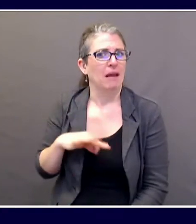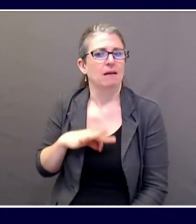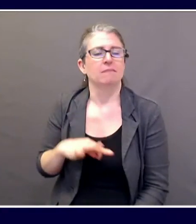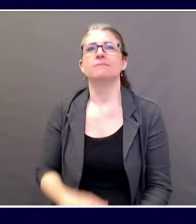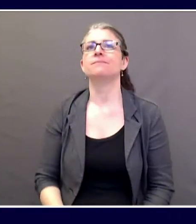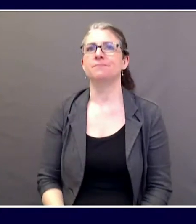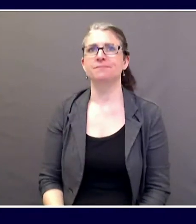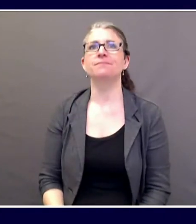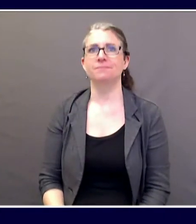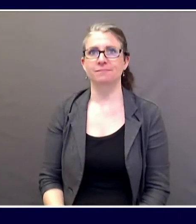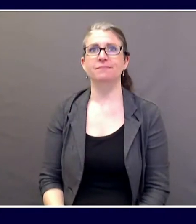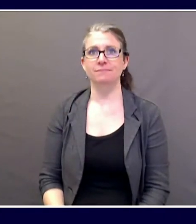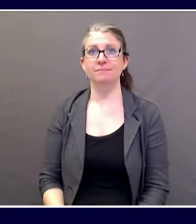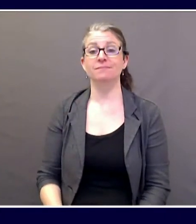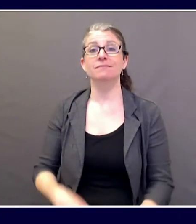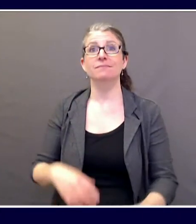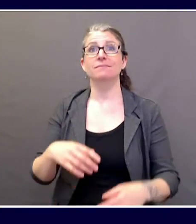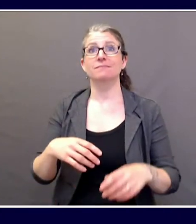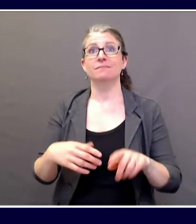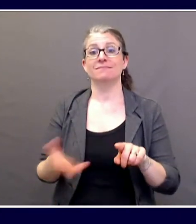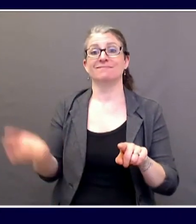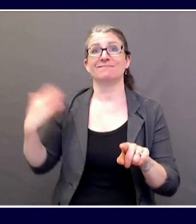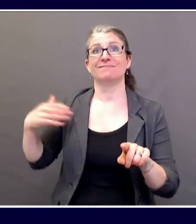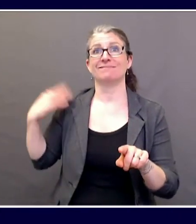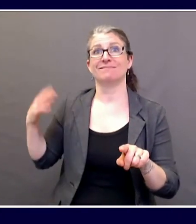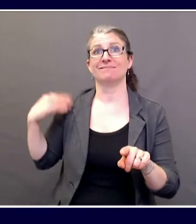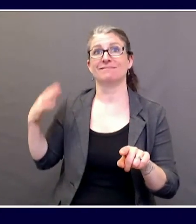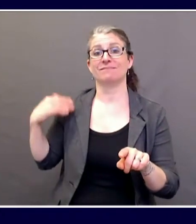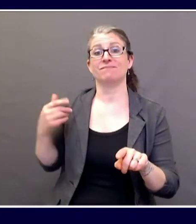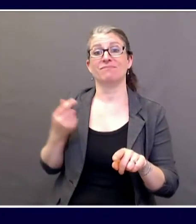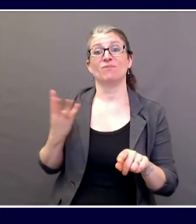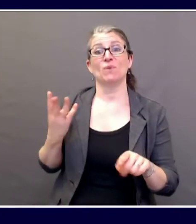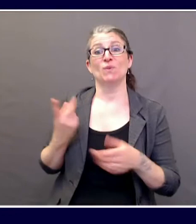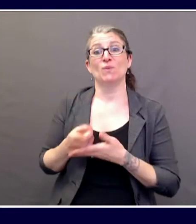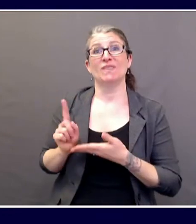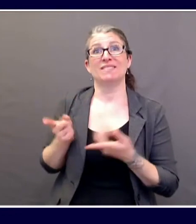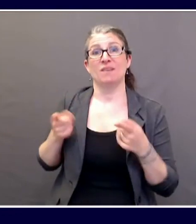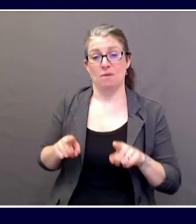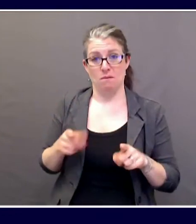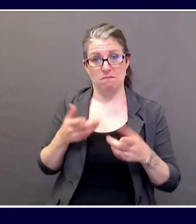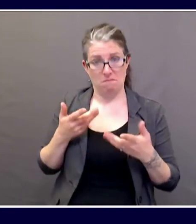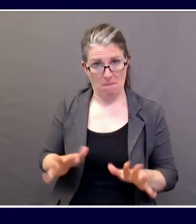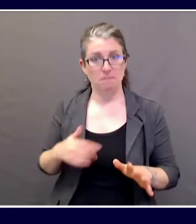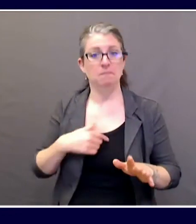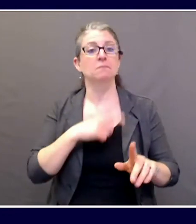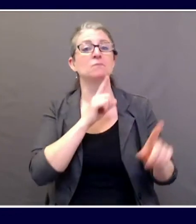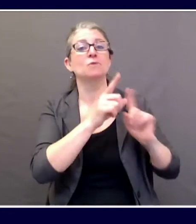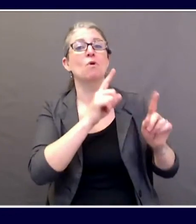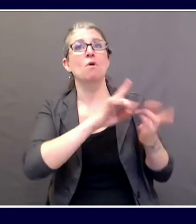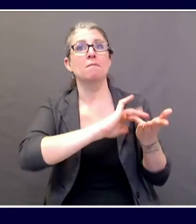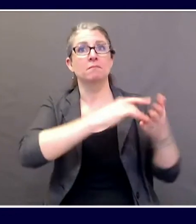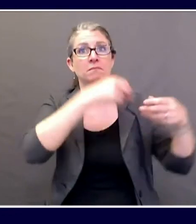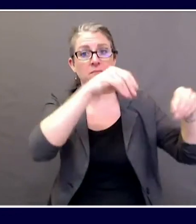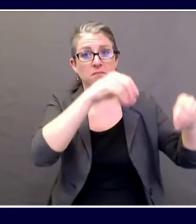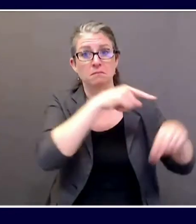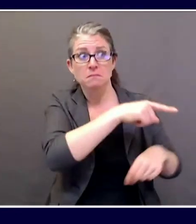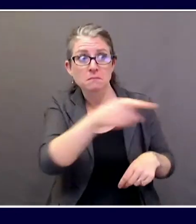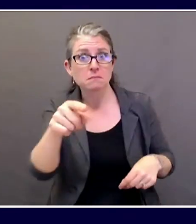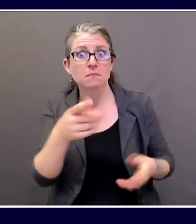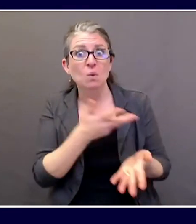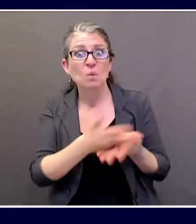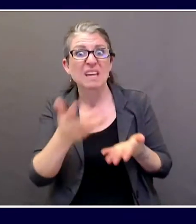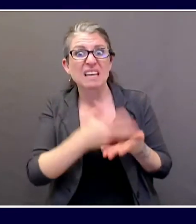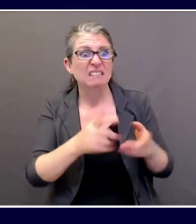be offering second doses to people, even if that site did not give that person